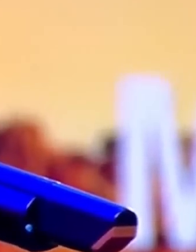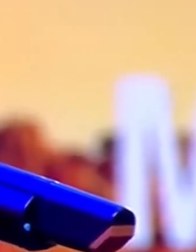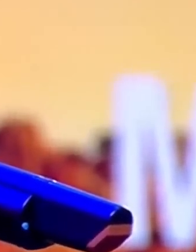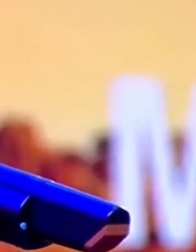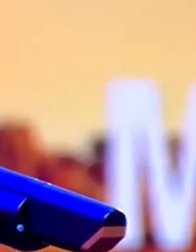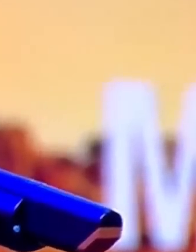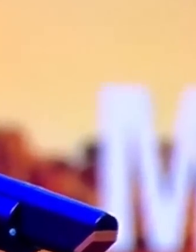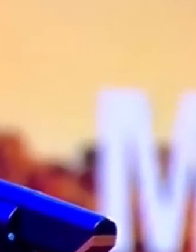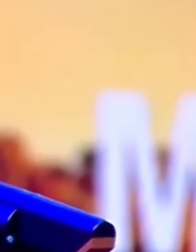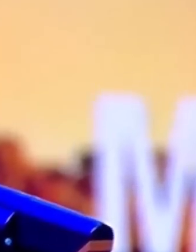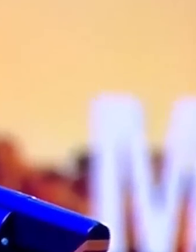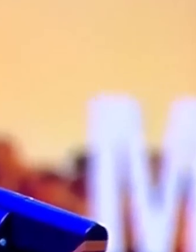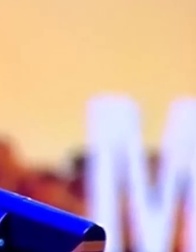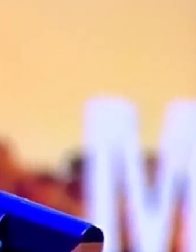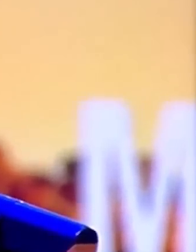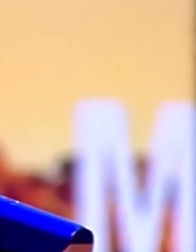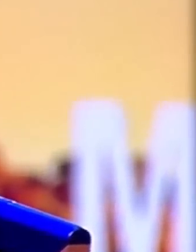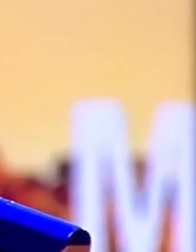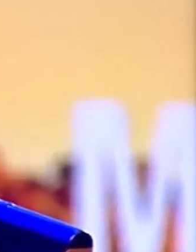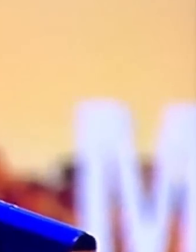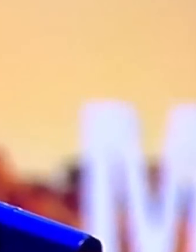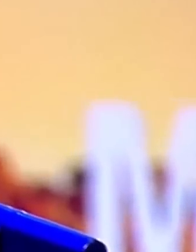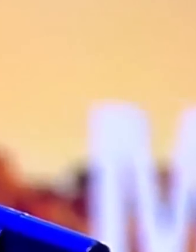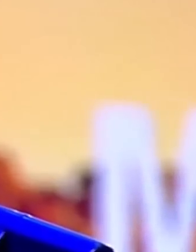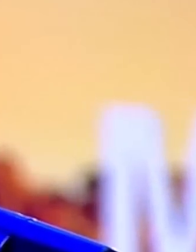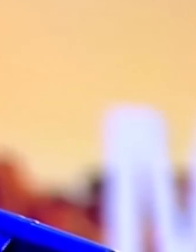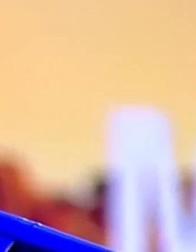o hlomodiša